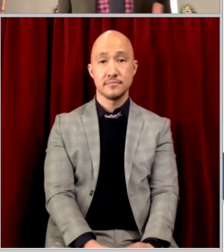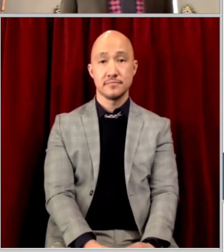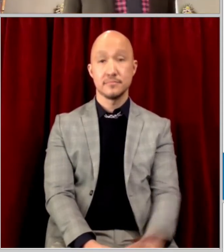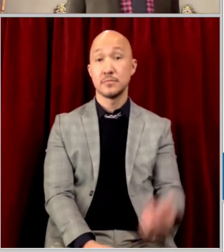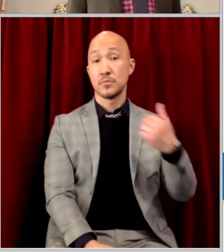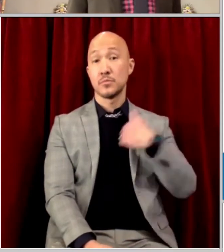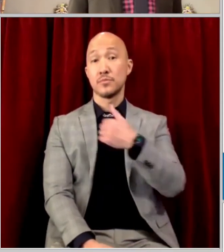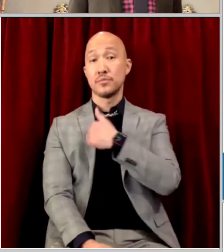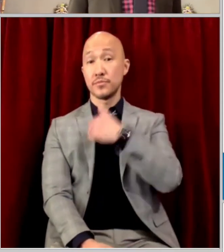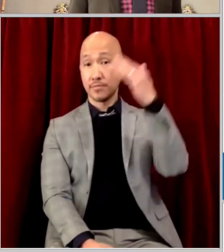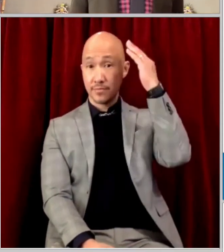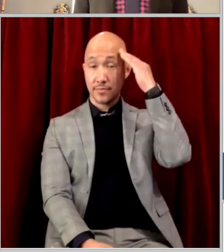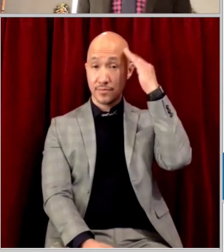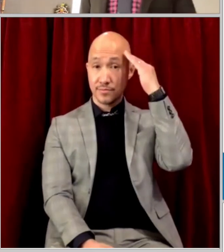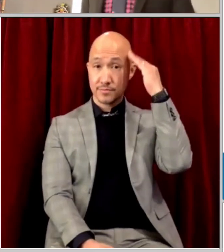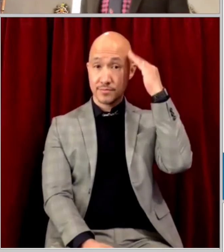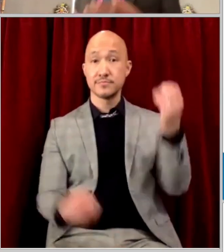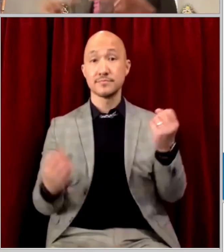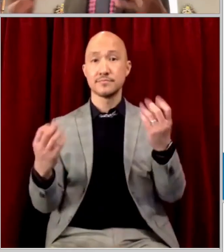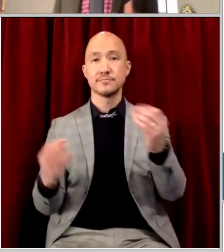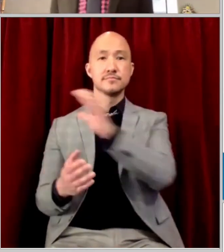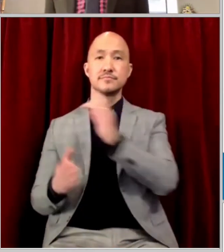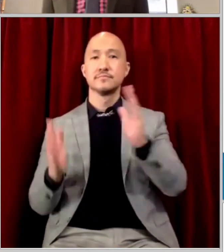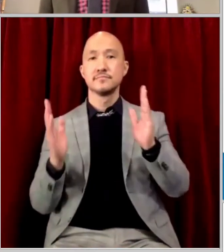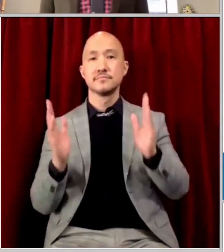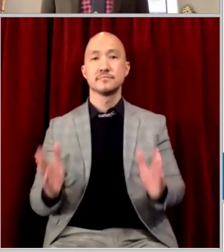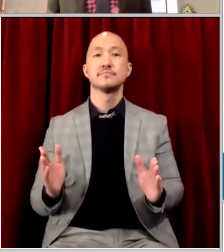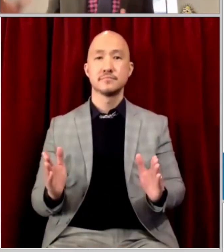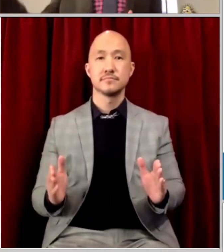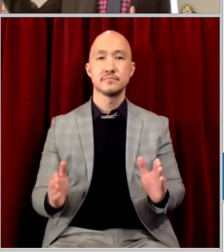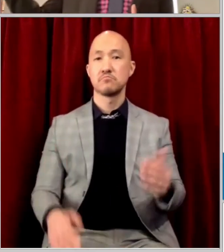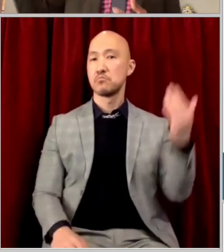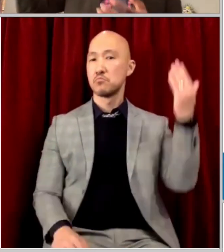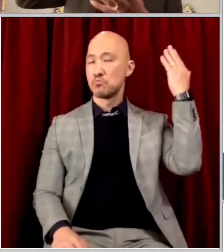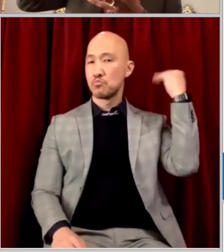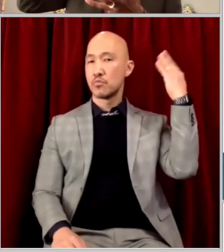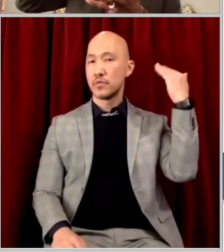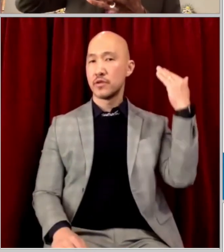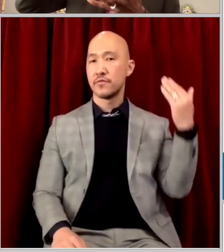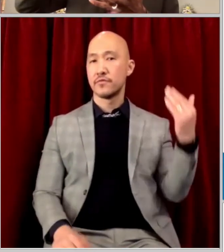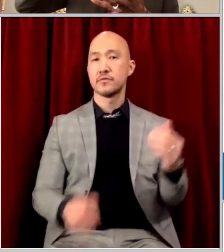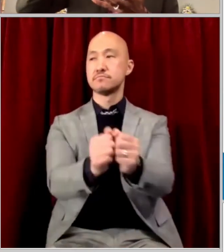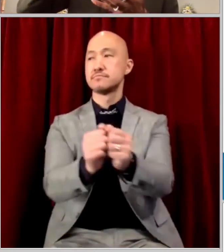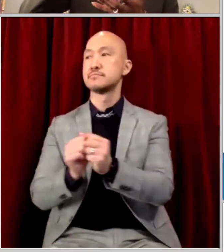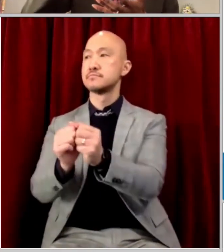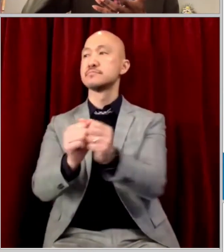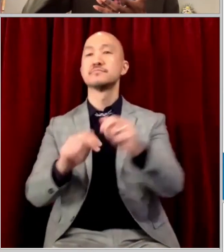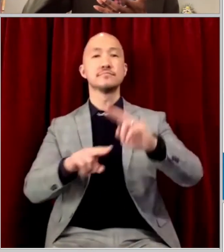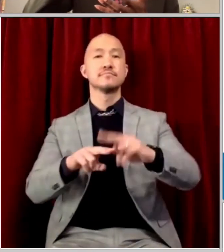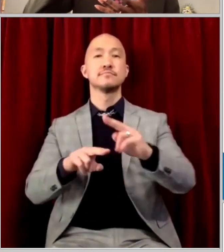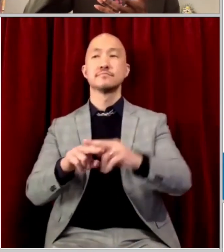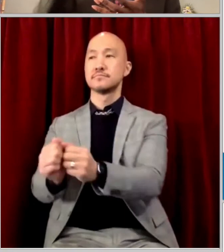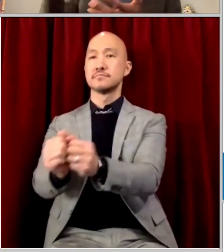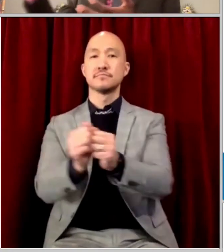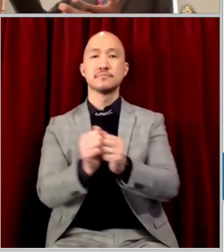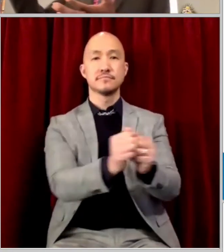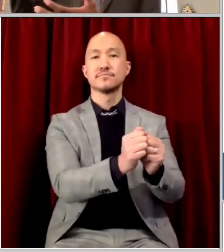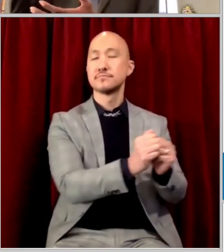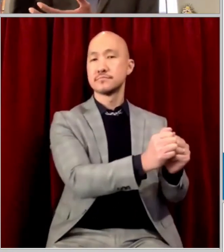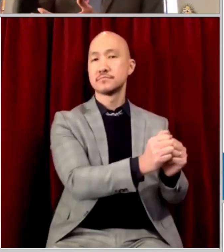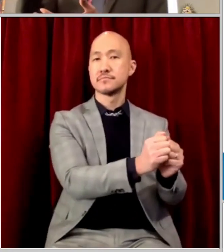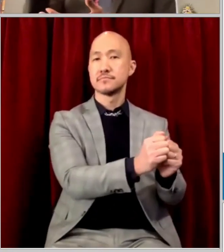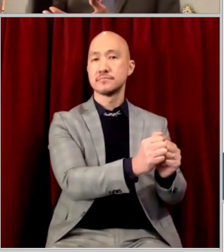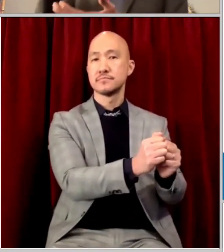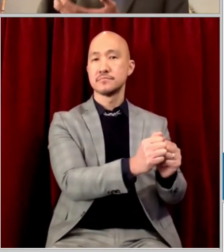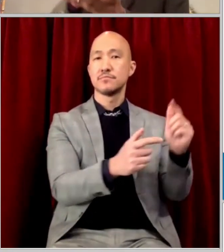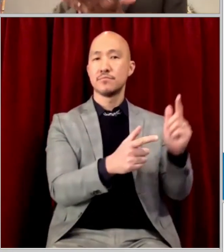They're not here anymore. Guess what has been happening? What was happening? They were covering their lamp. And once